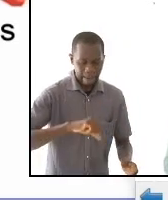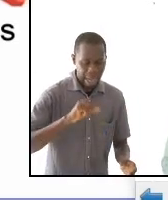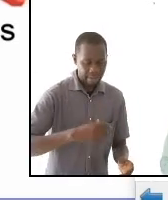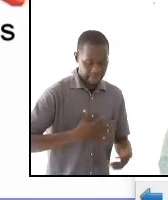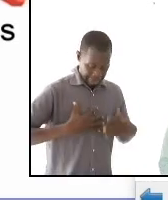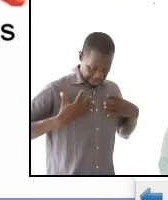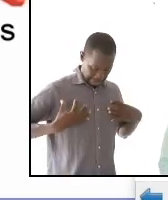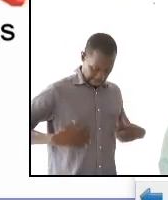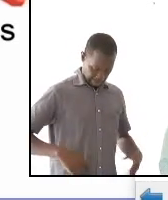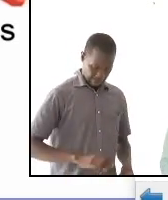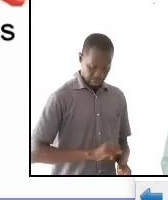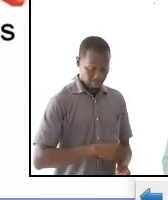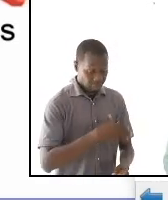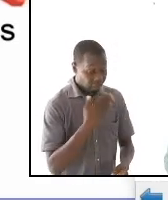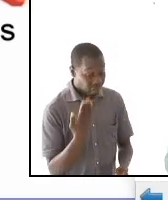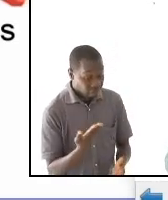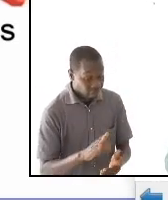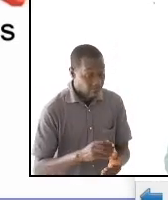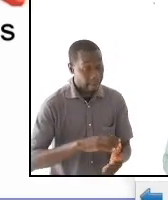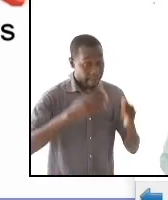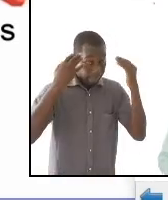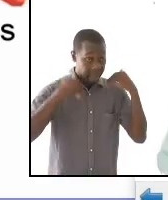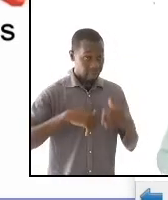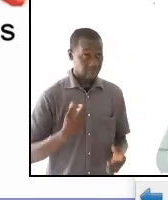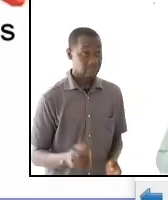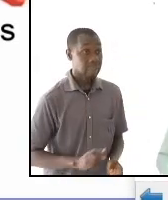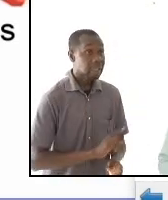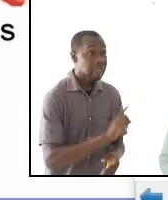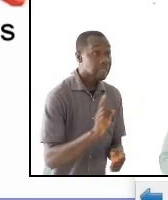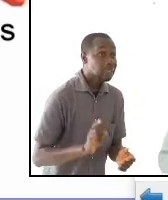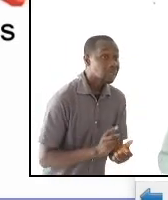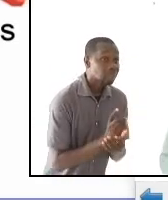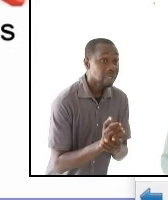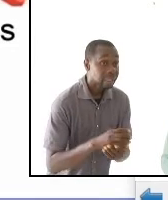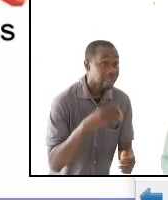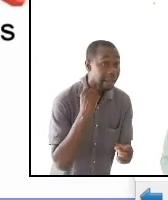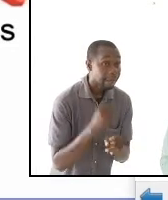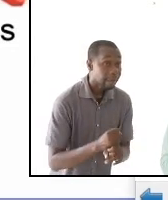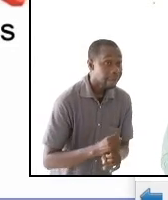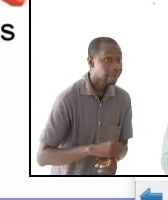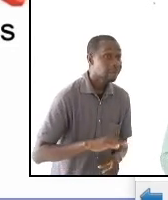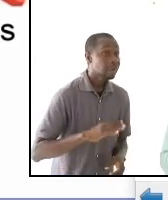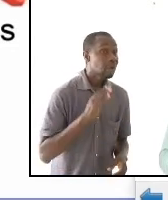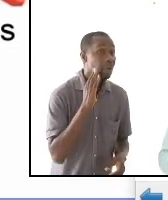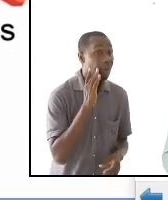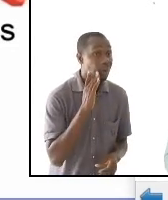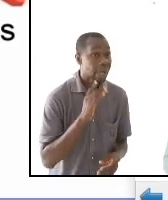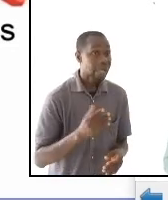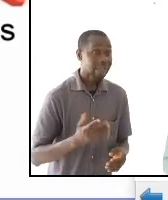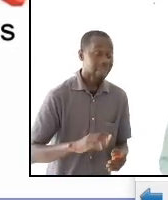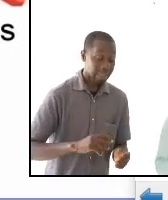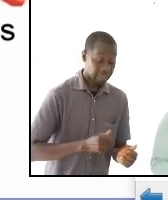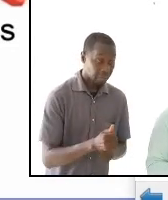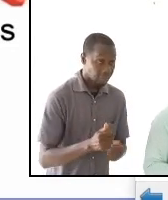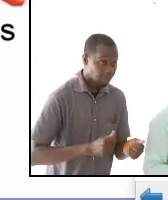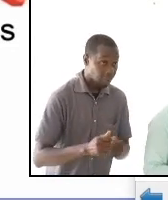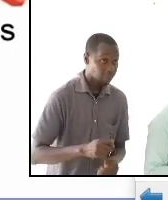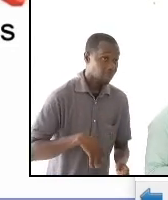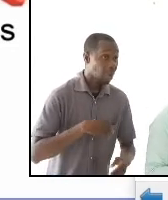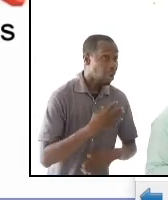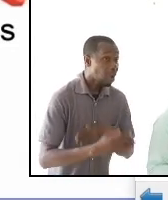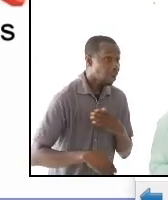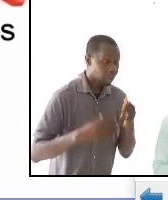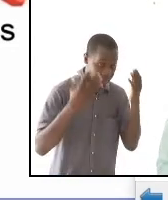body. Metabolic waste refer to those wastes that are made when certain processes occur into